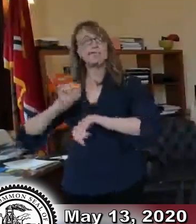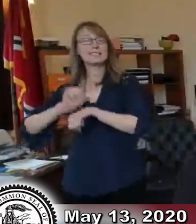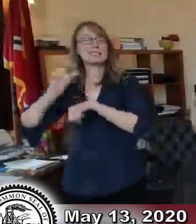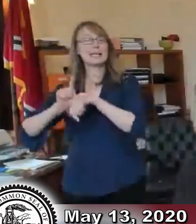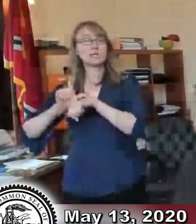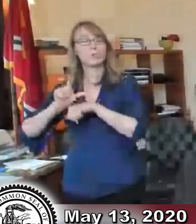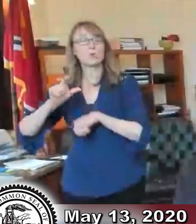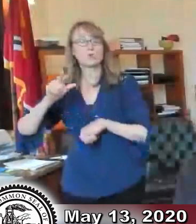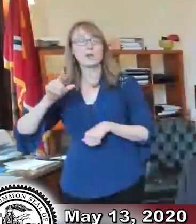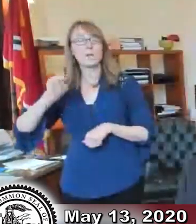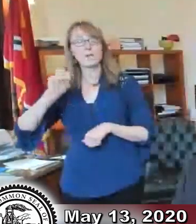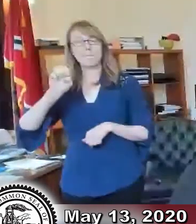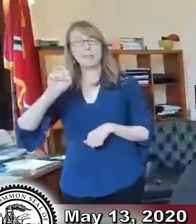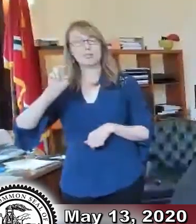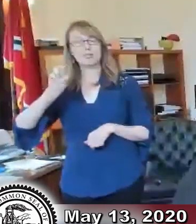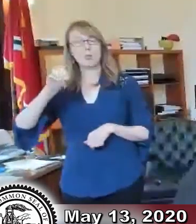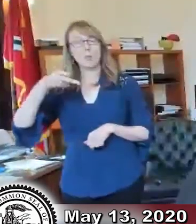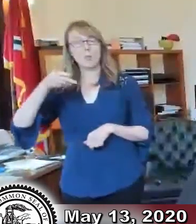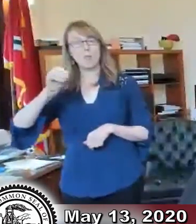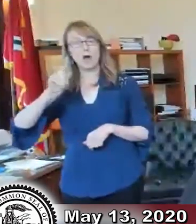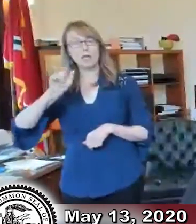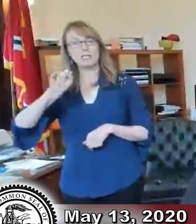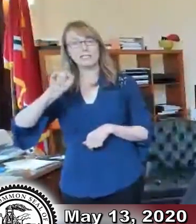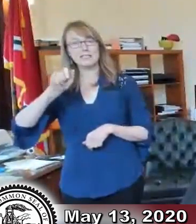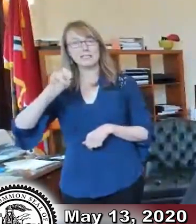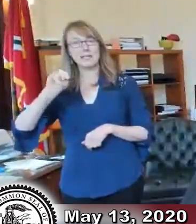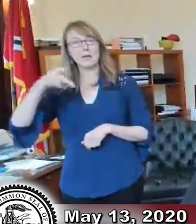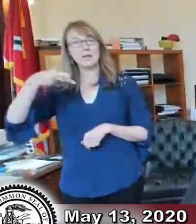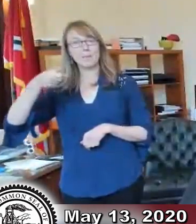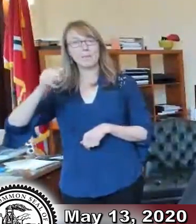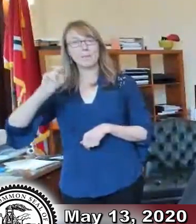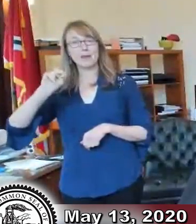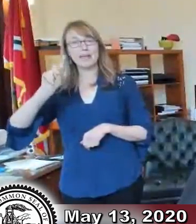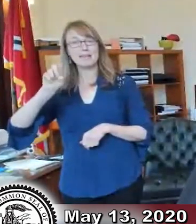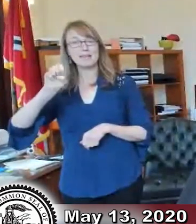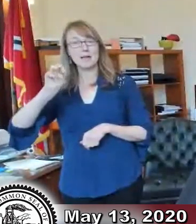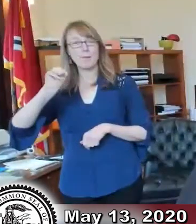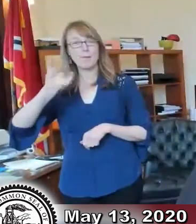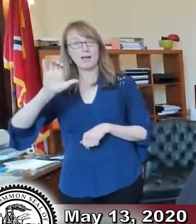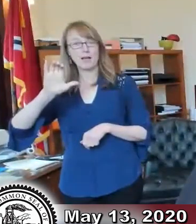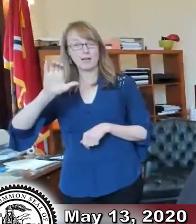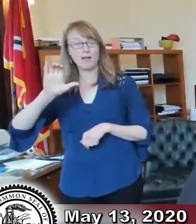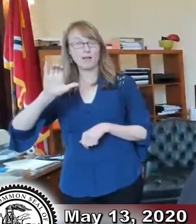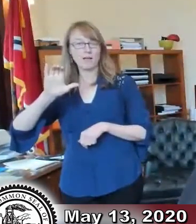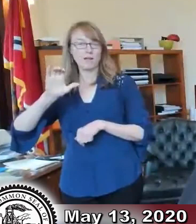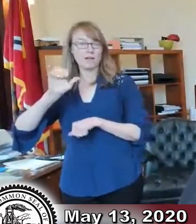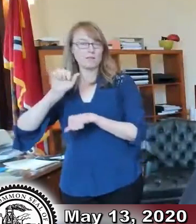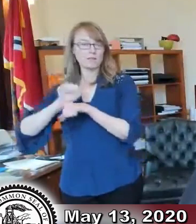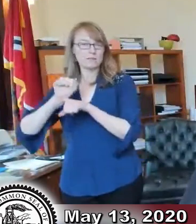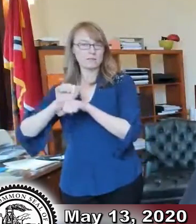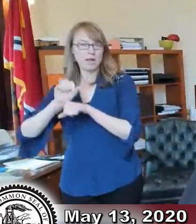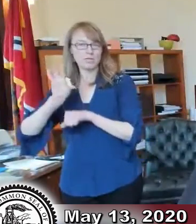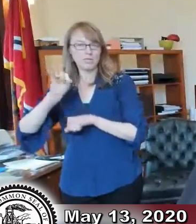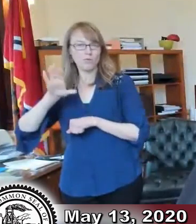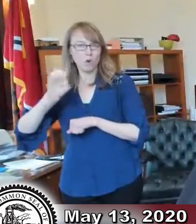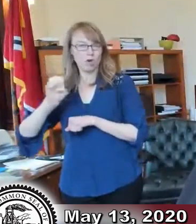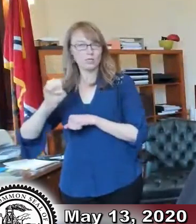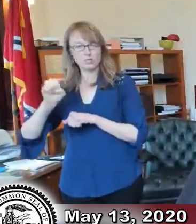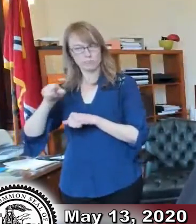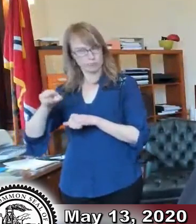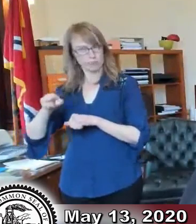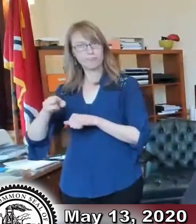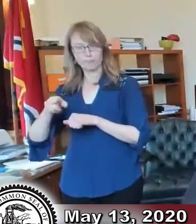Metropolitan Pandemic Task Force Facebook account. 3 o'clock this afternoon, there'll actually be some